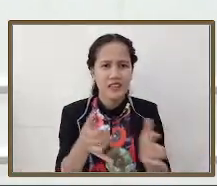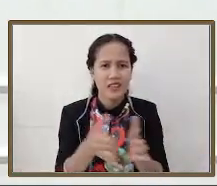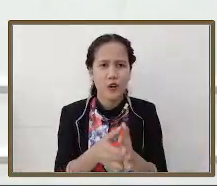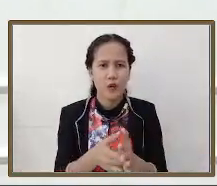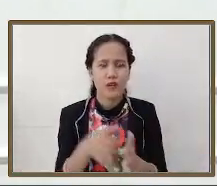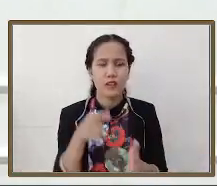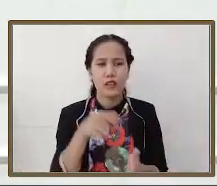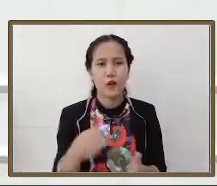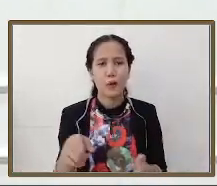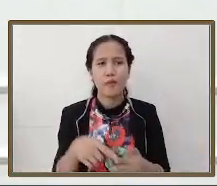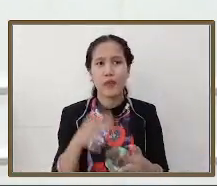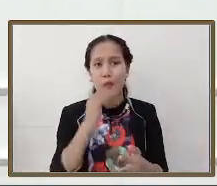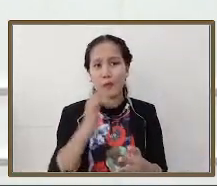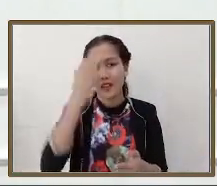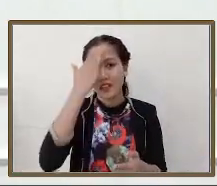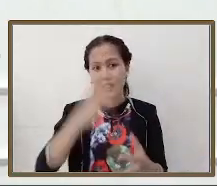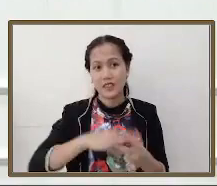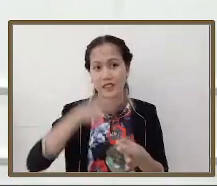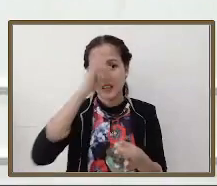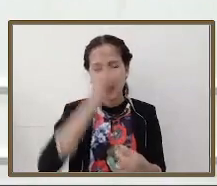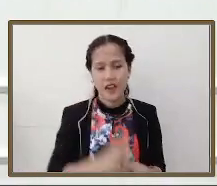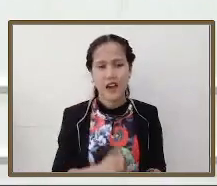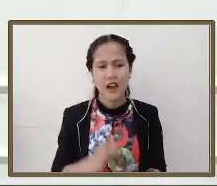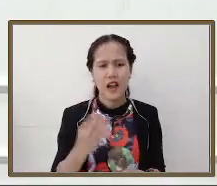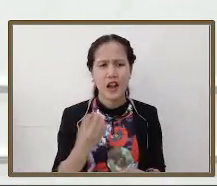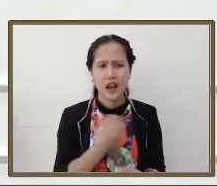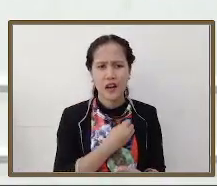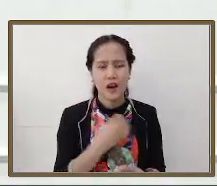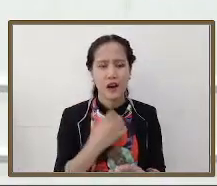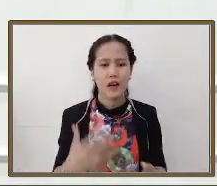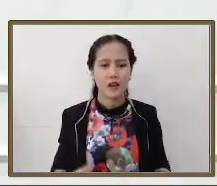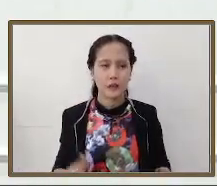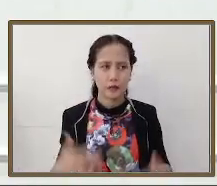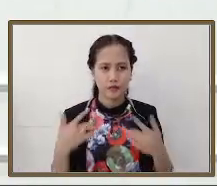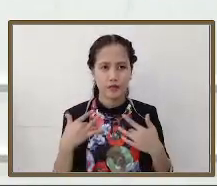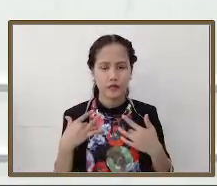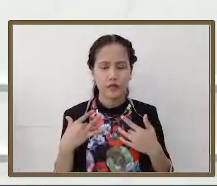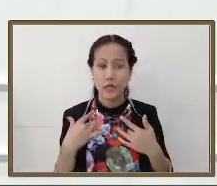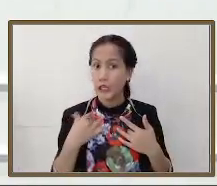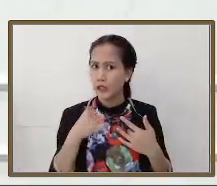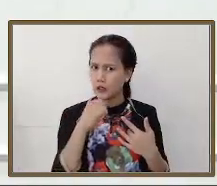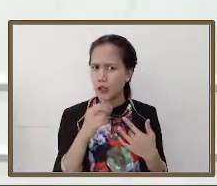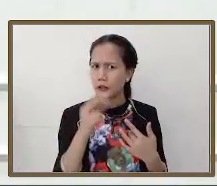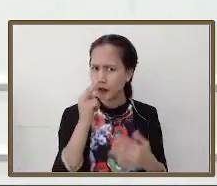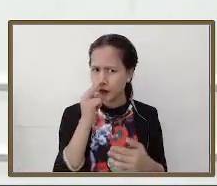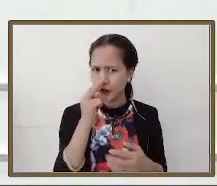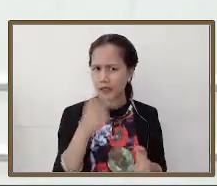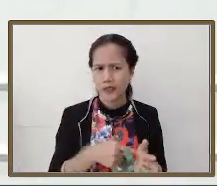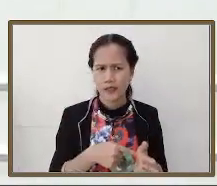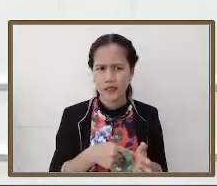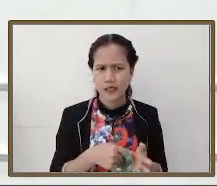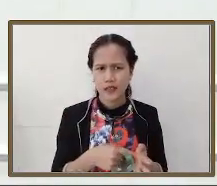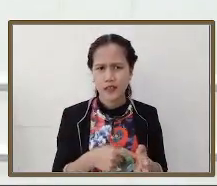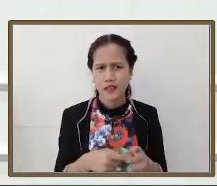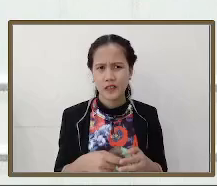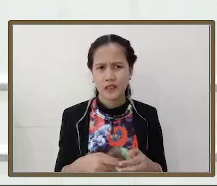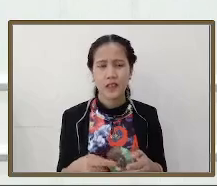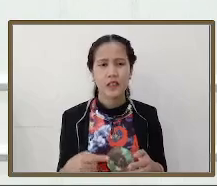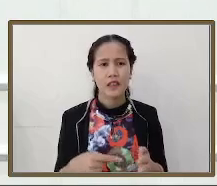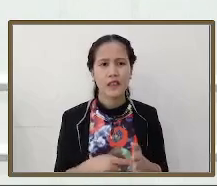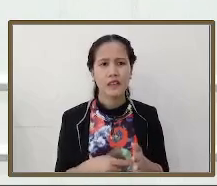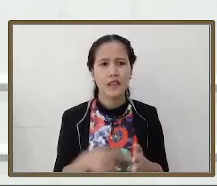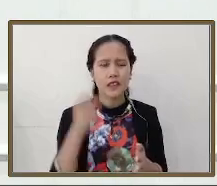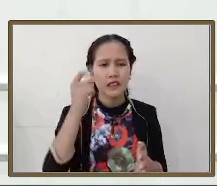God regarding sa buhay po natin. Hindi birong bagay ito, mga kapatid. This is not anymore